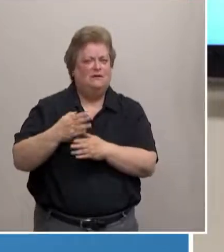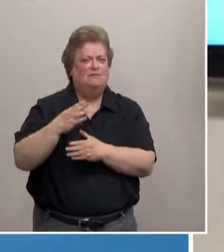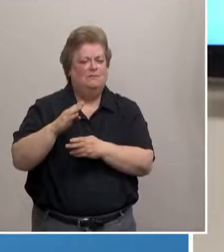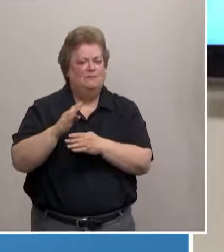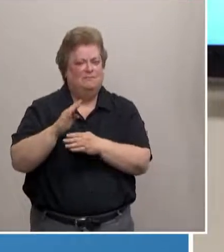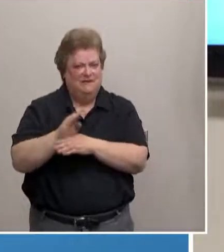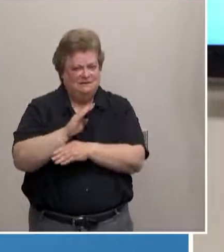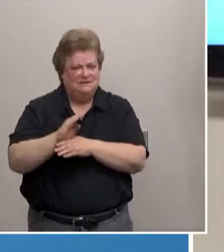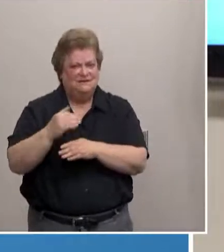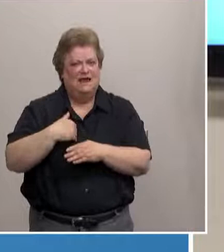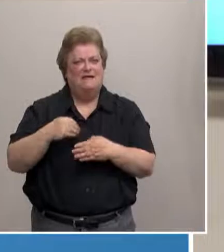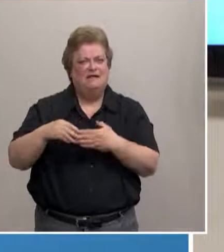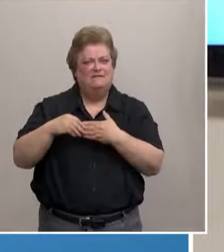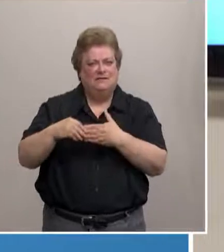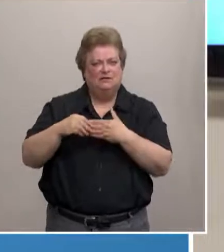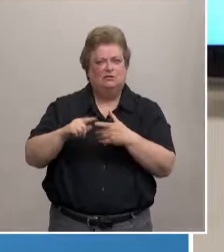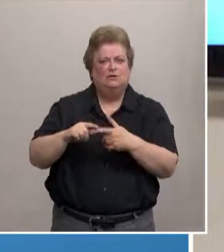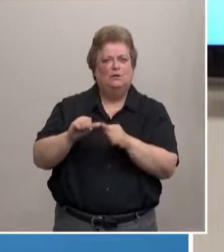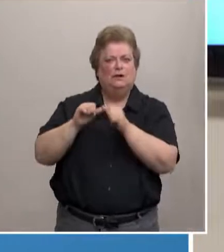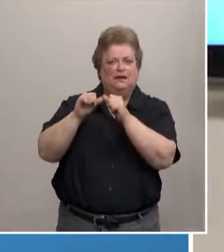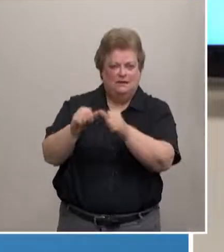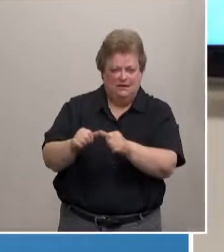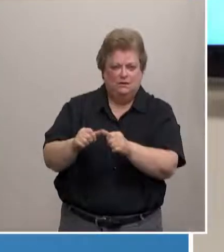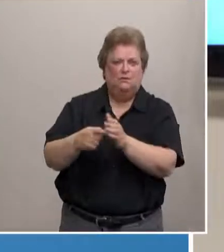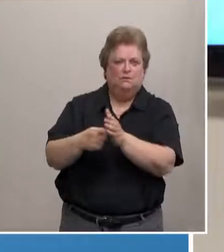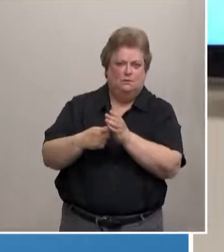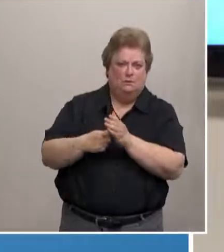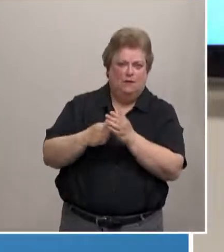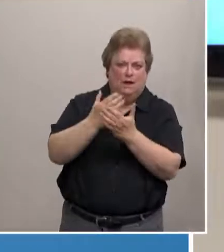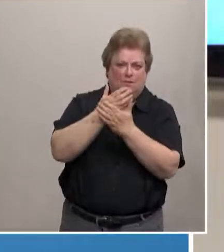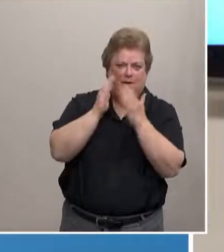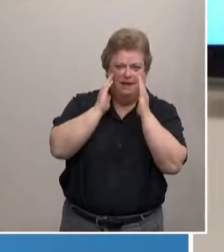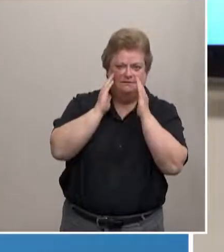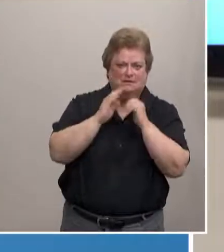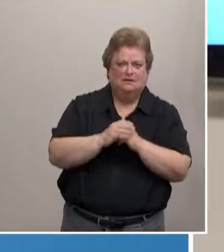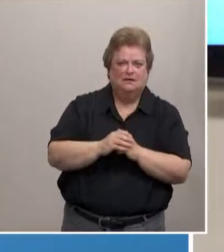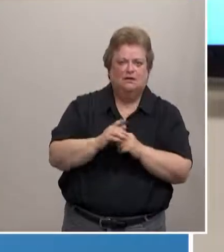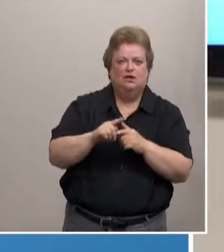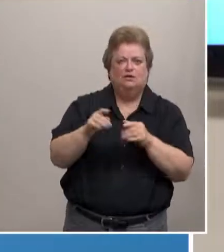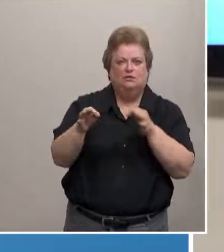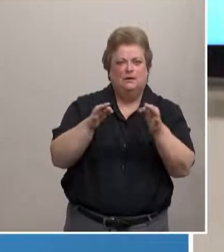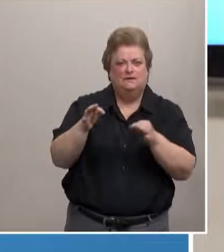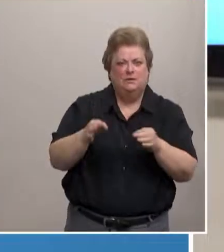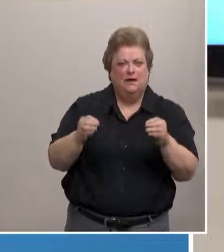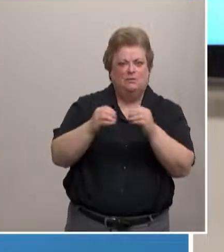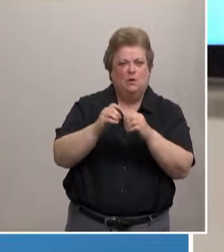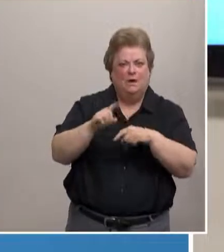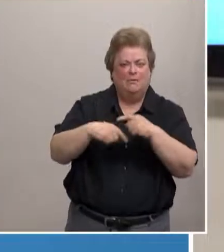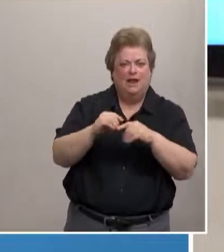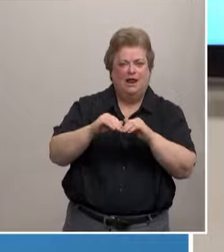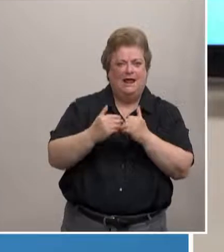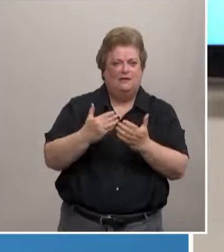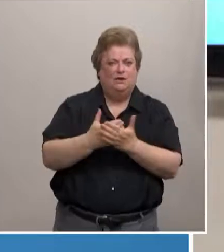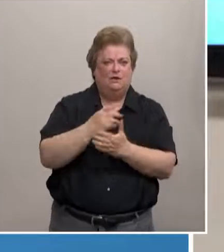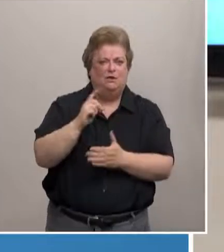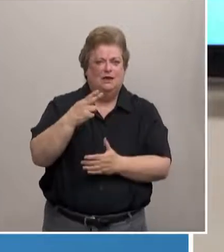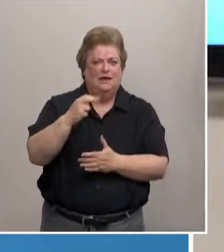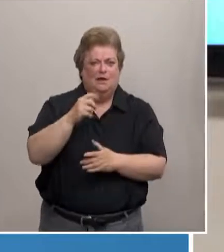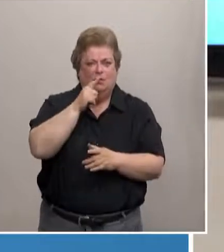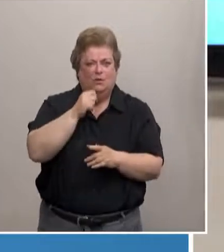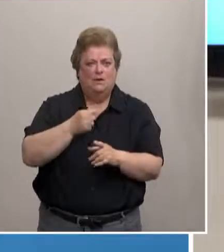the flexibility to continue to require masks. To explain more about how the new DHM affects